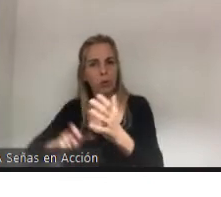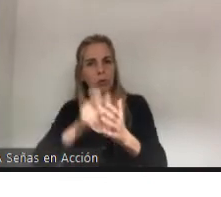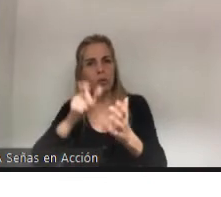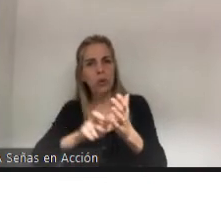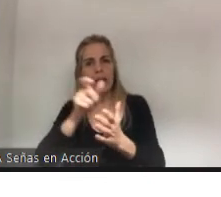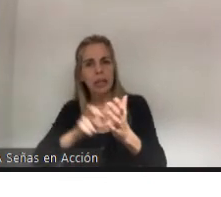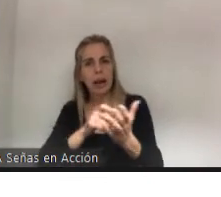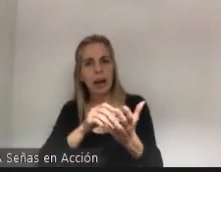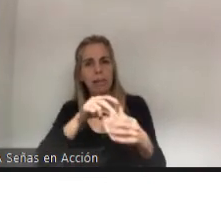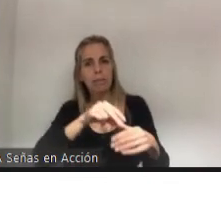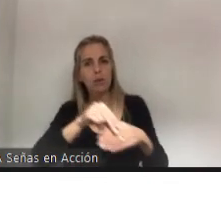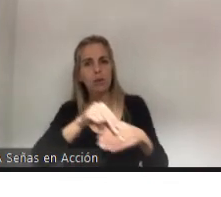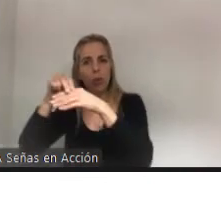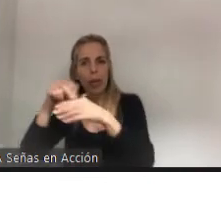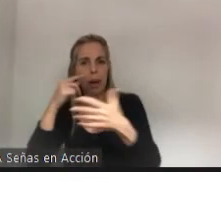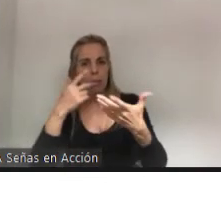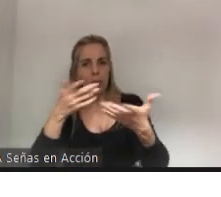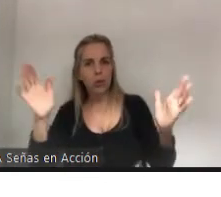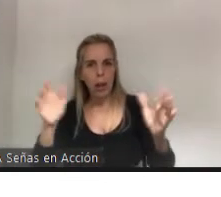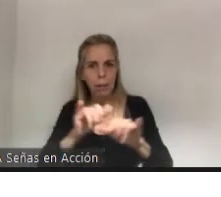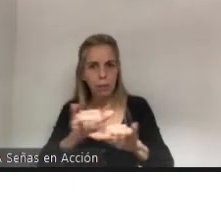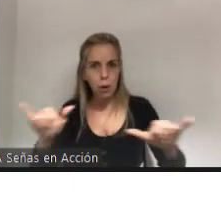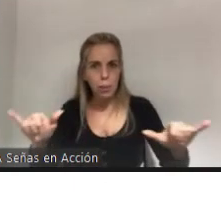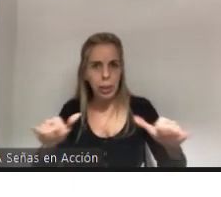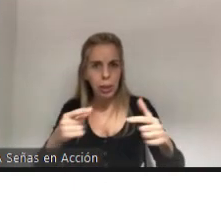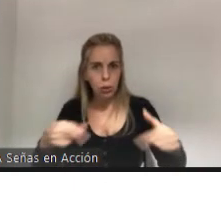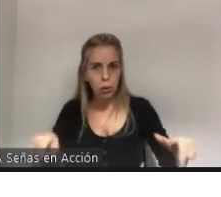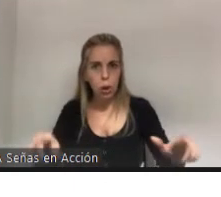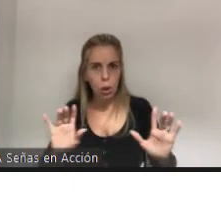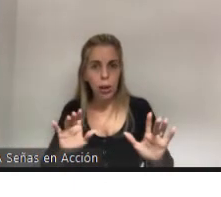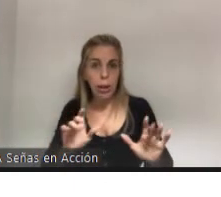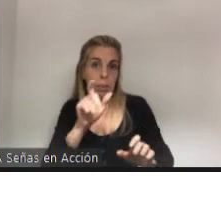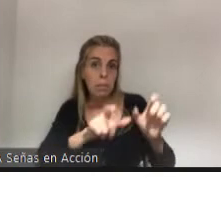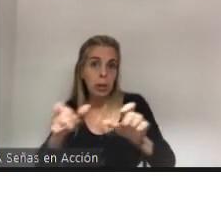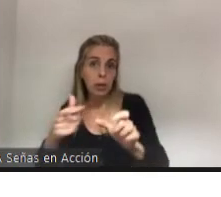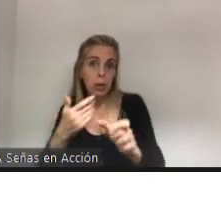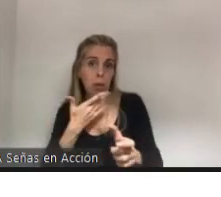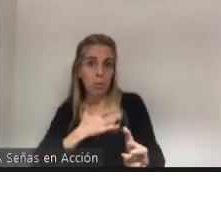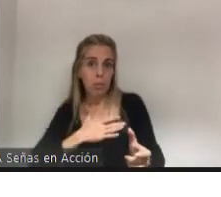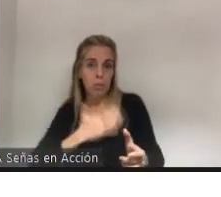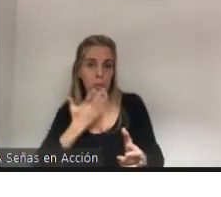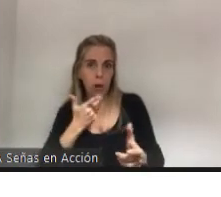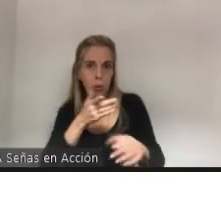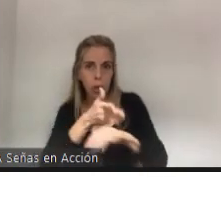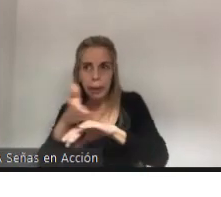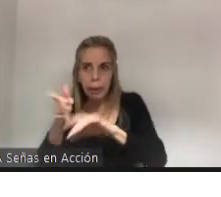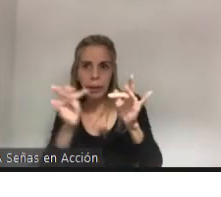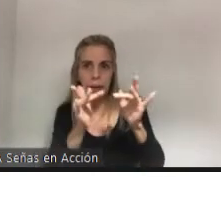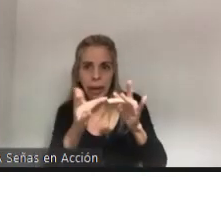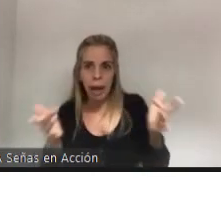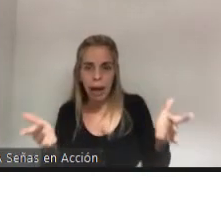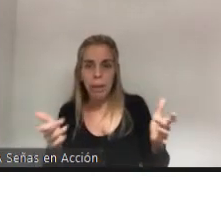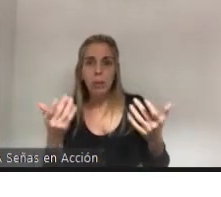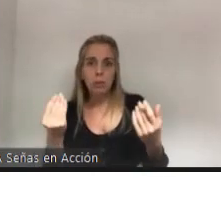whatnot. And all of a sudden, there was kind of this bailout price,